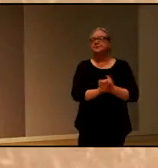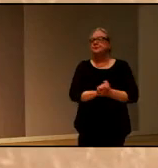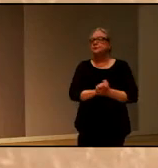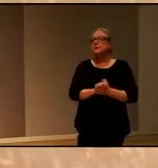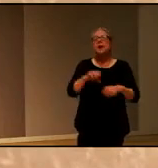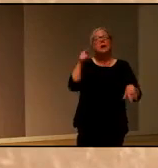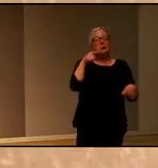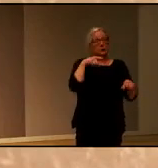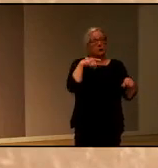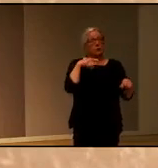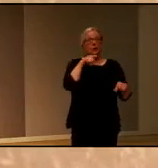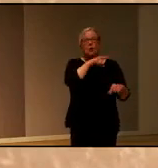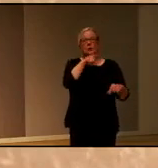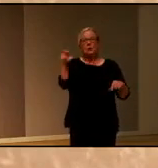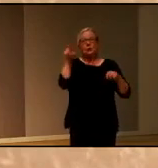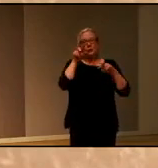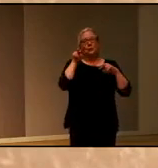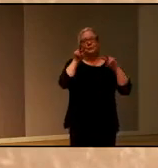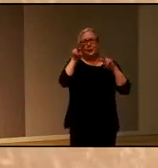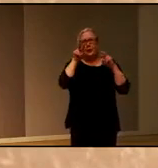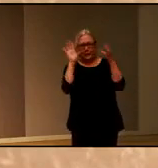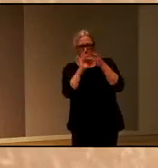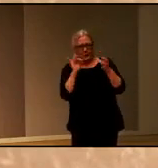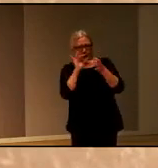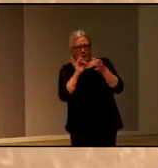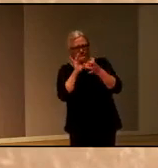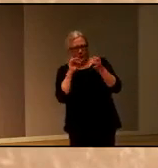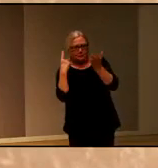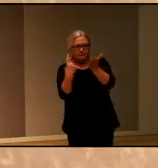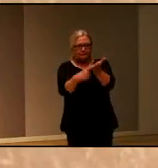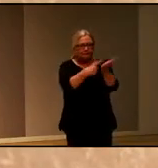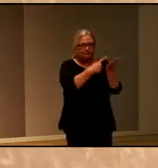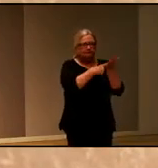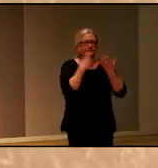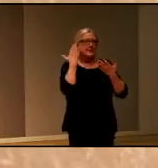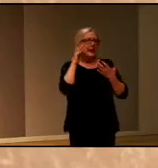You guys look forward to dialogue here, because I don't know if any of these things